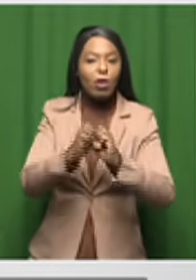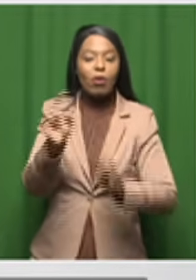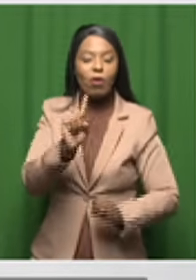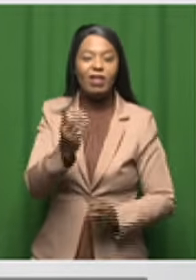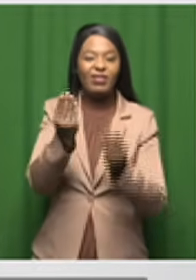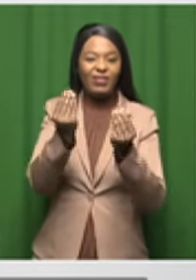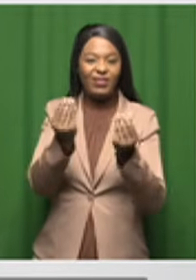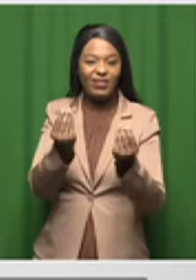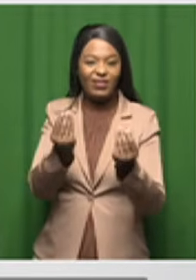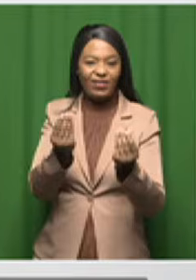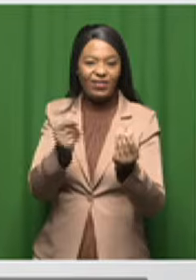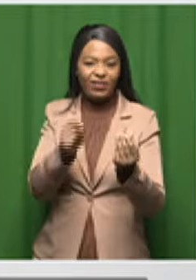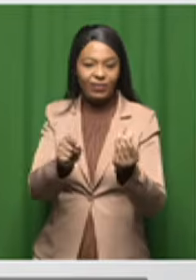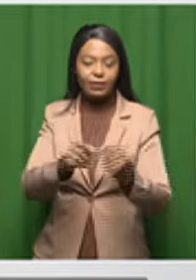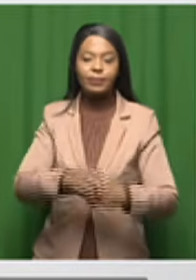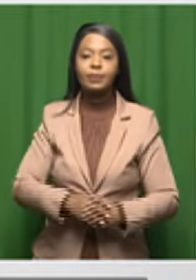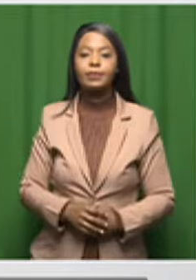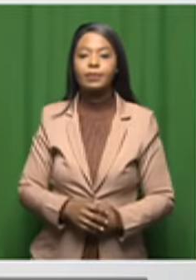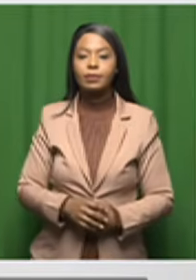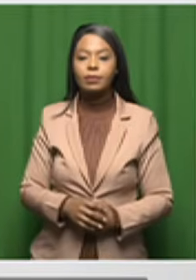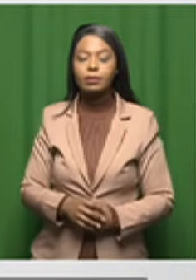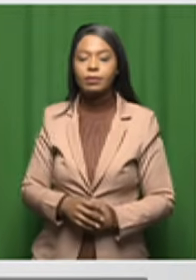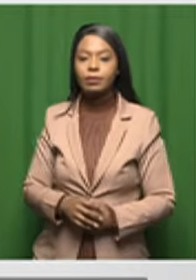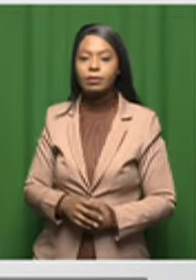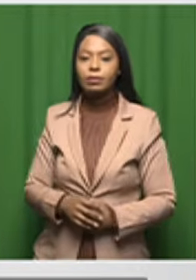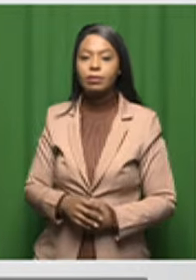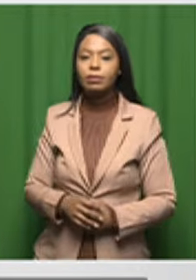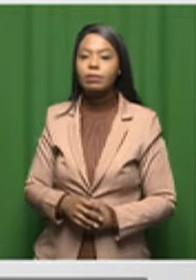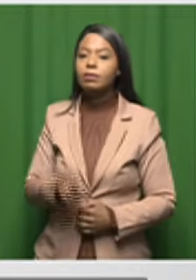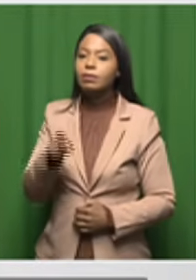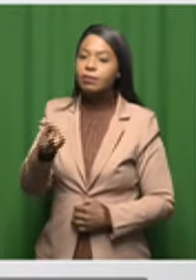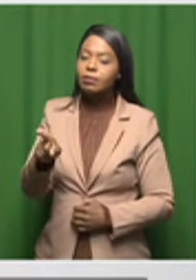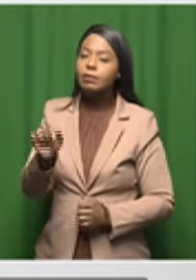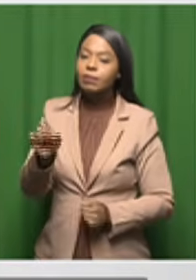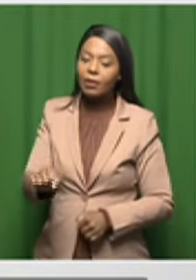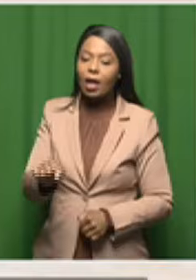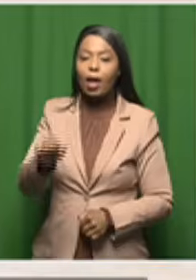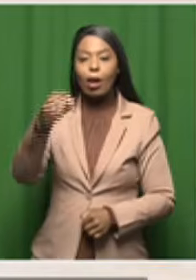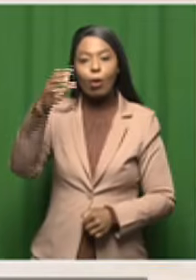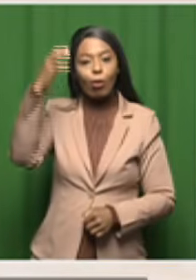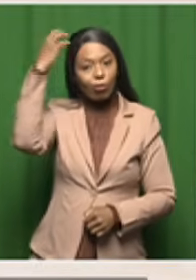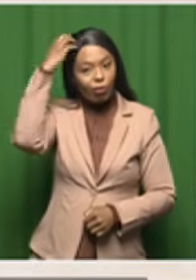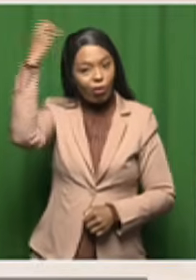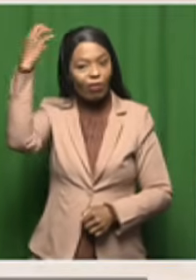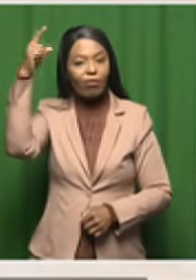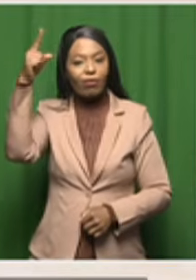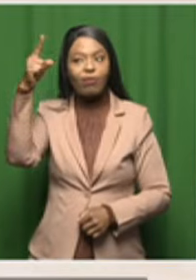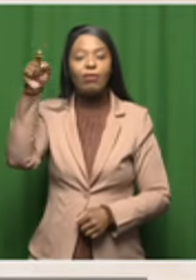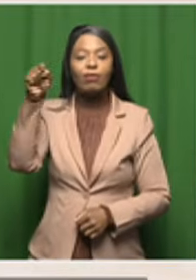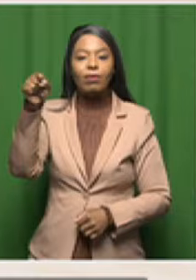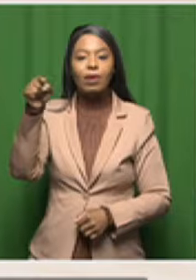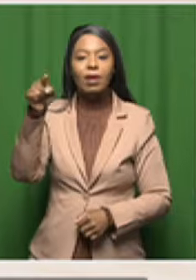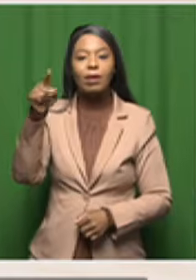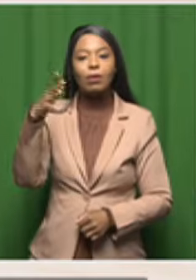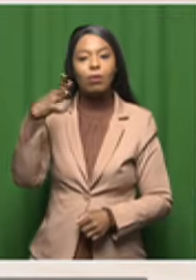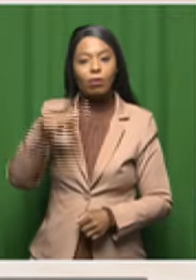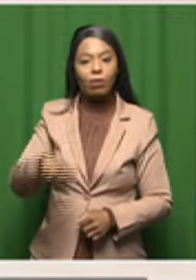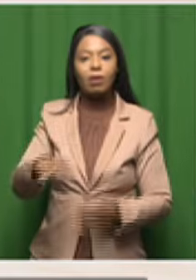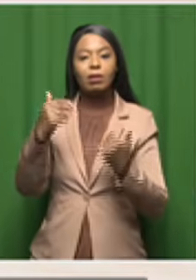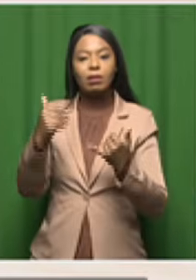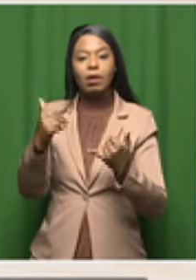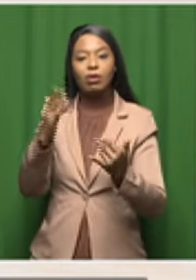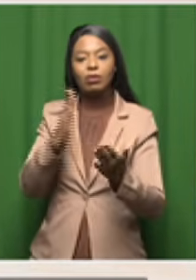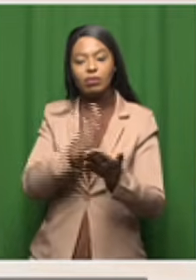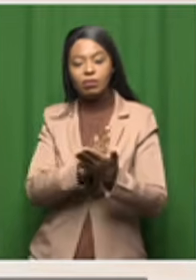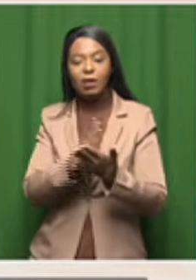Because, Prof, obviously we want to juxtapose, a post-apartheid South Africa and the dynamics